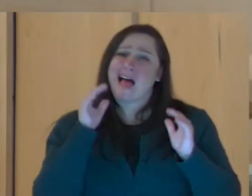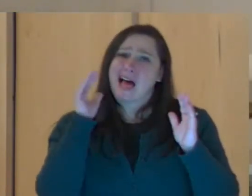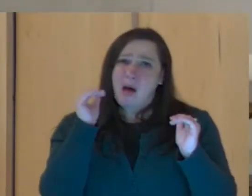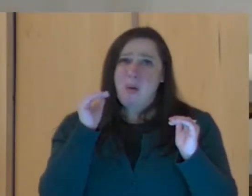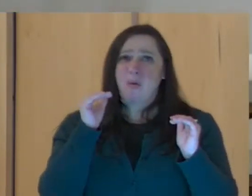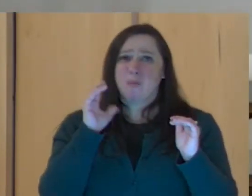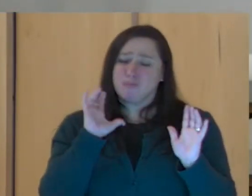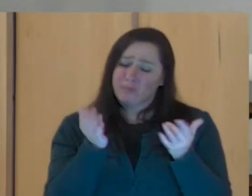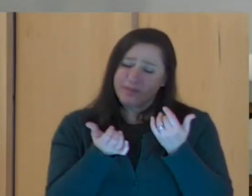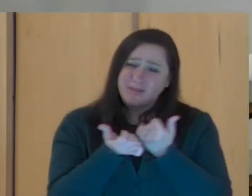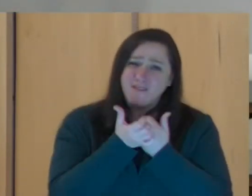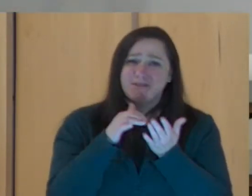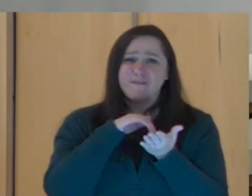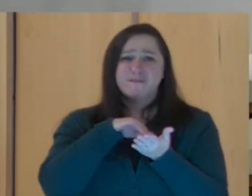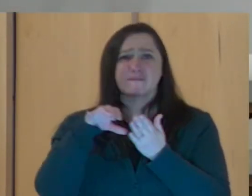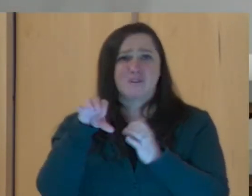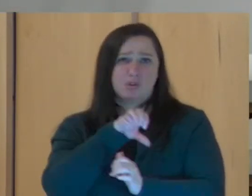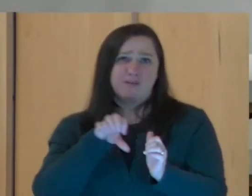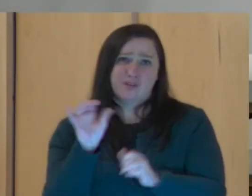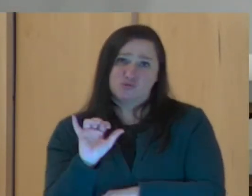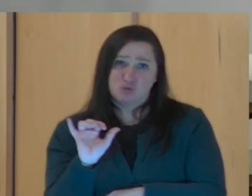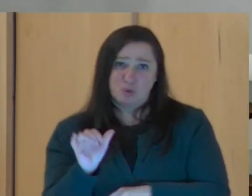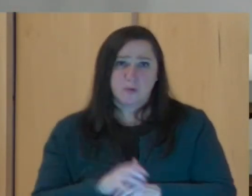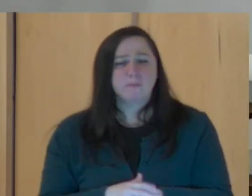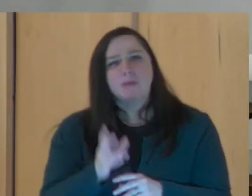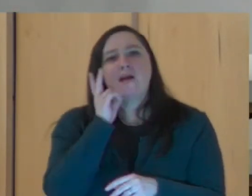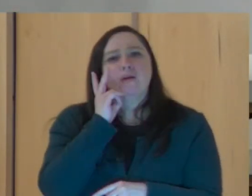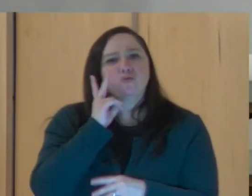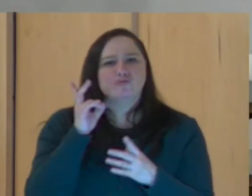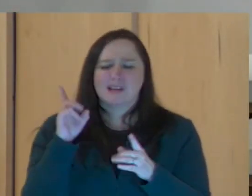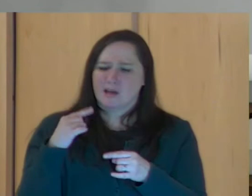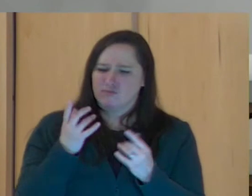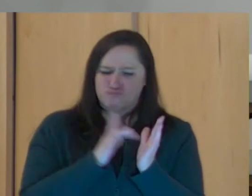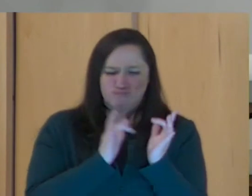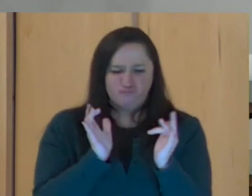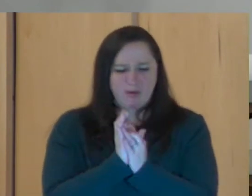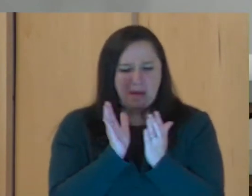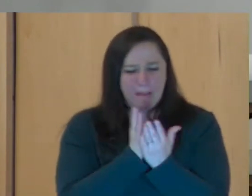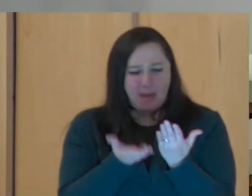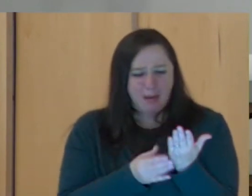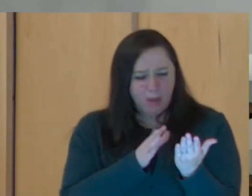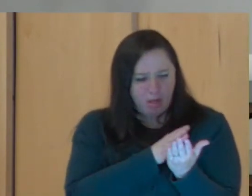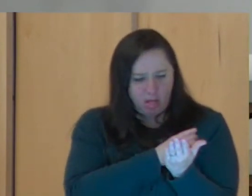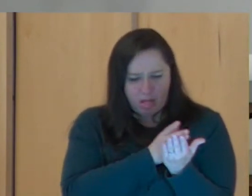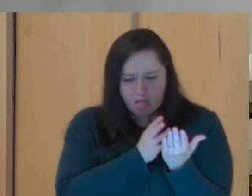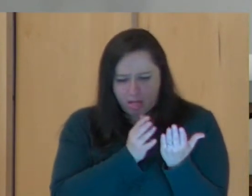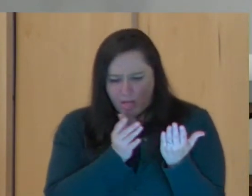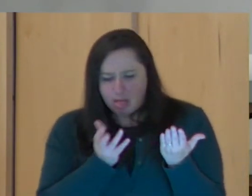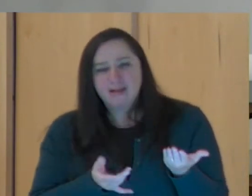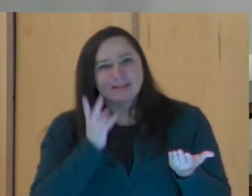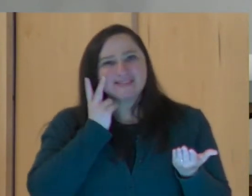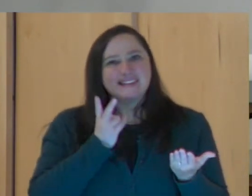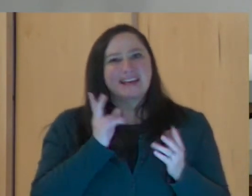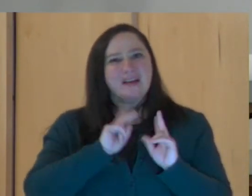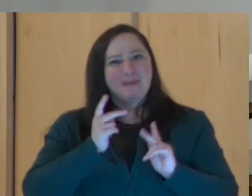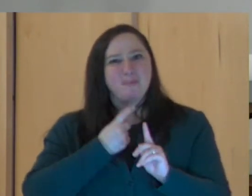other too. And this is something you see throughout the Bible, is people who in the grace of God